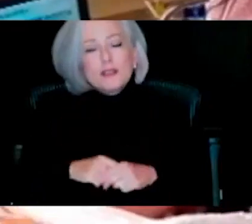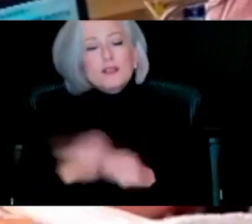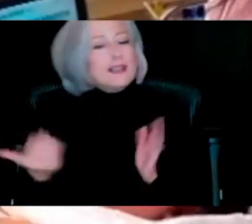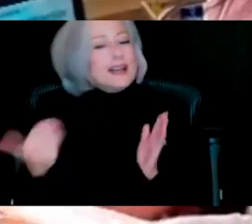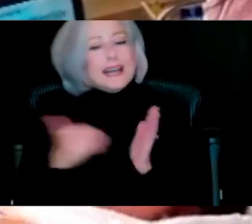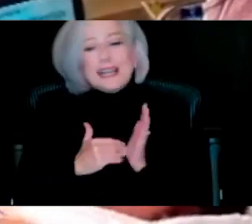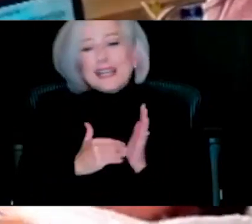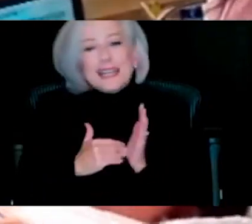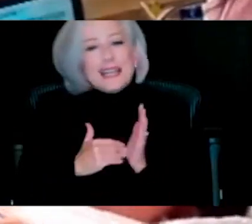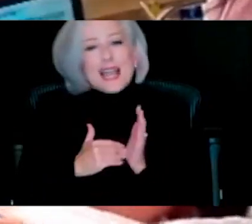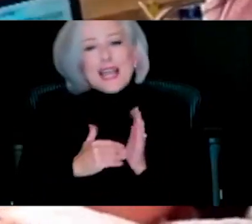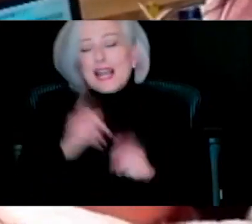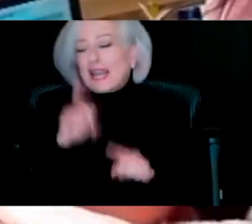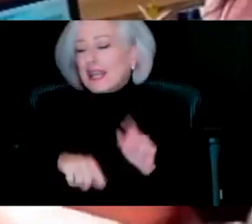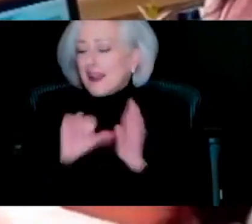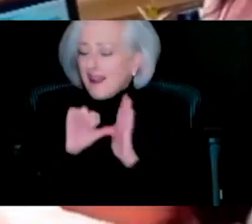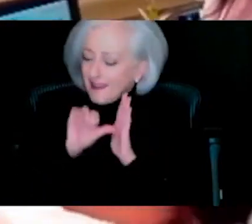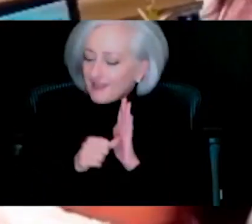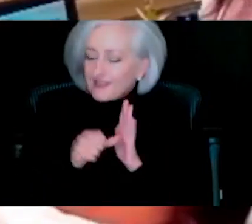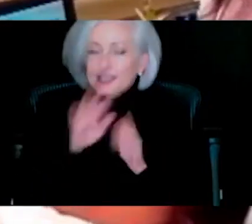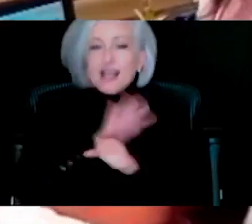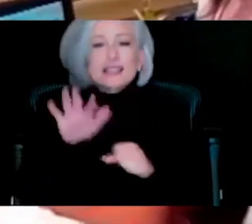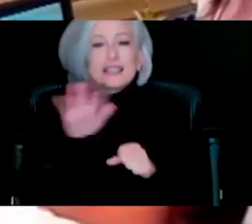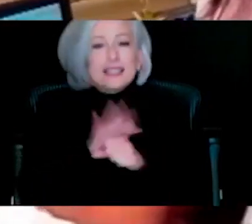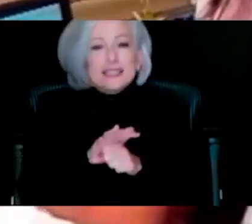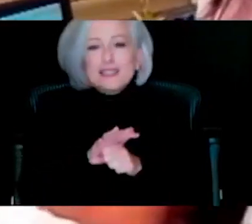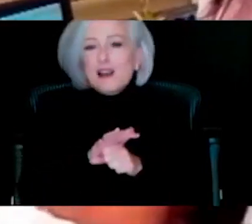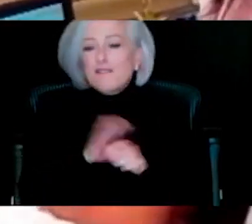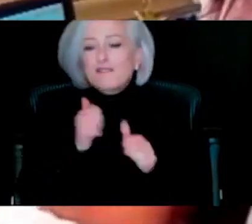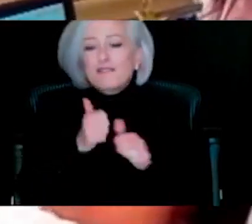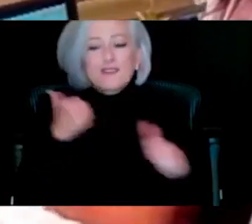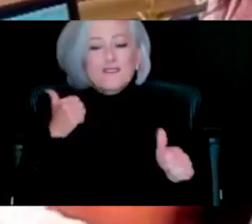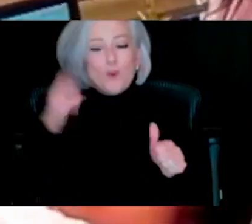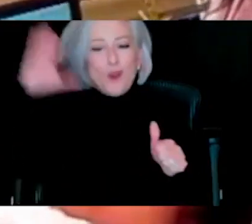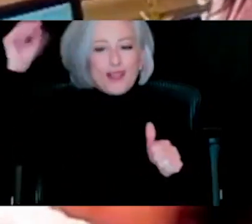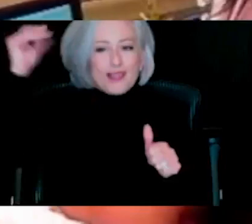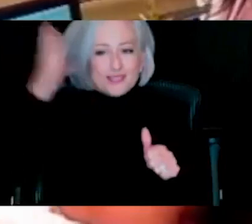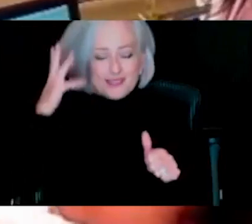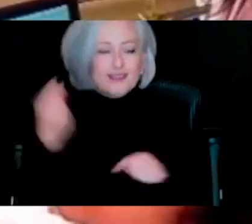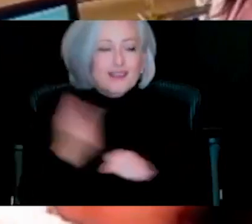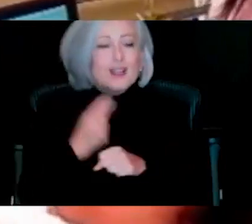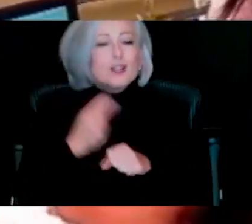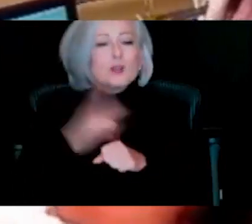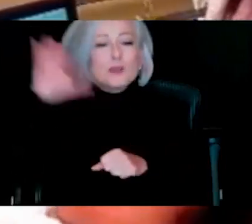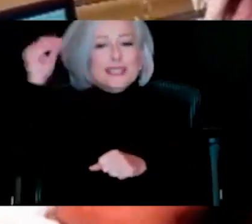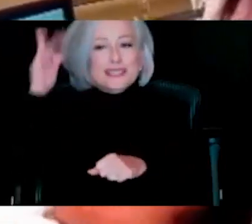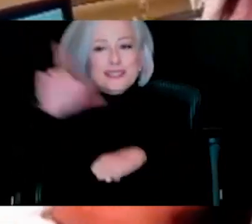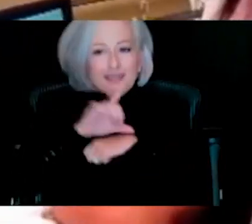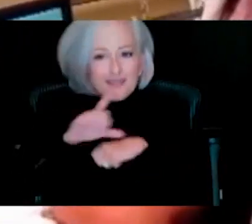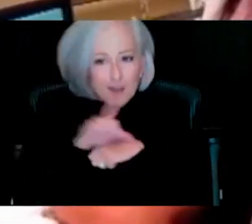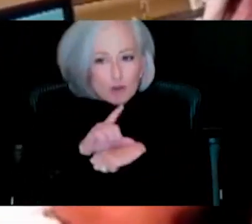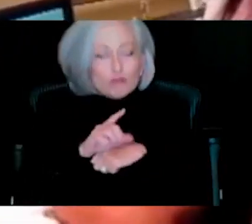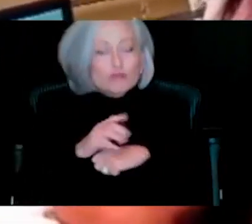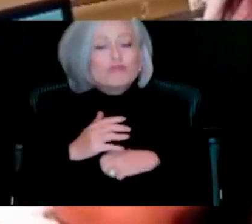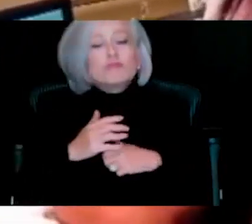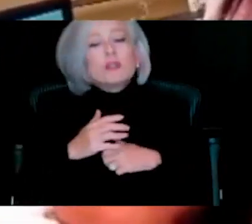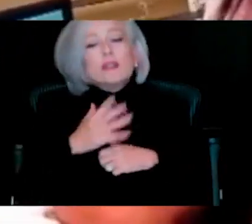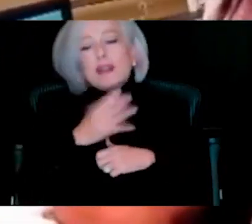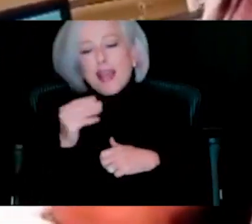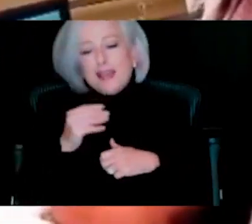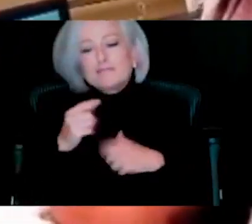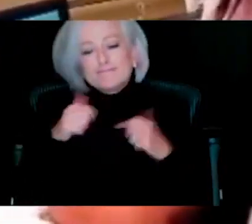I cannot emphasize enough just, staying out of the sun, using the sunscreen, and, being